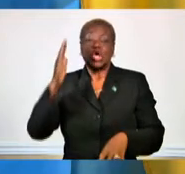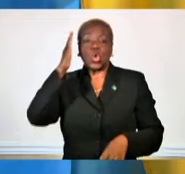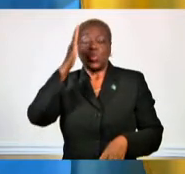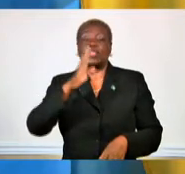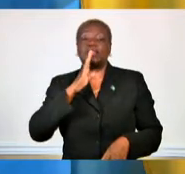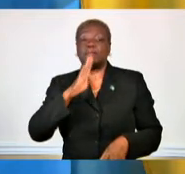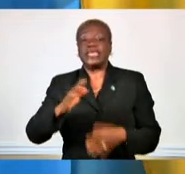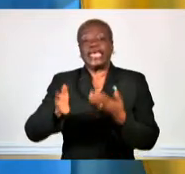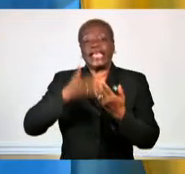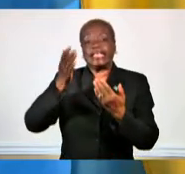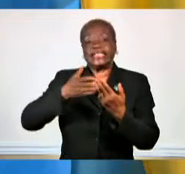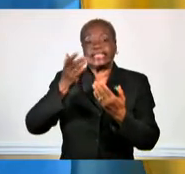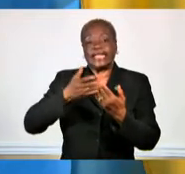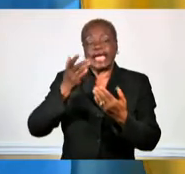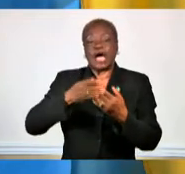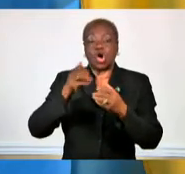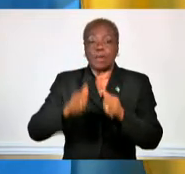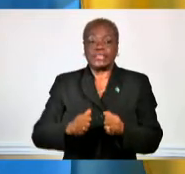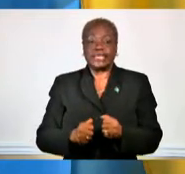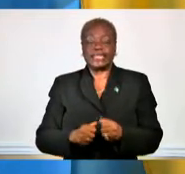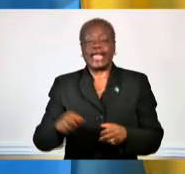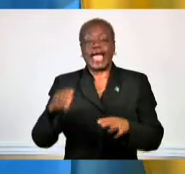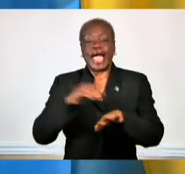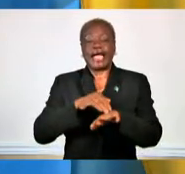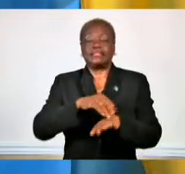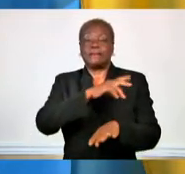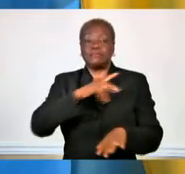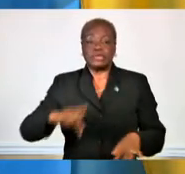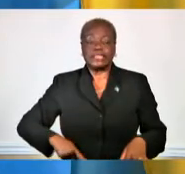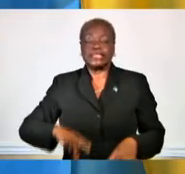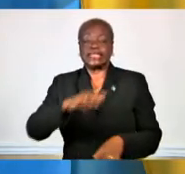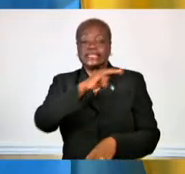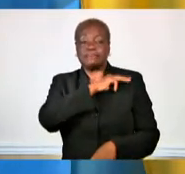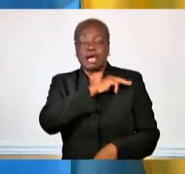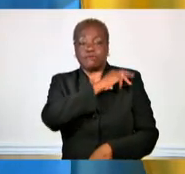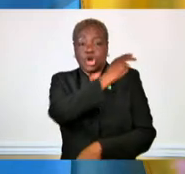easily accommodated at our Princess Margaret Hospital.